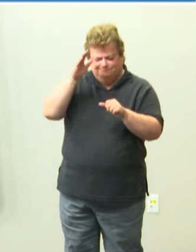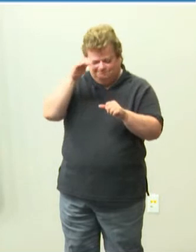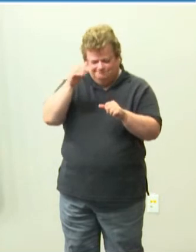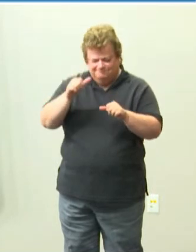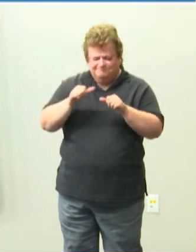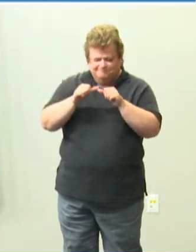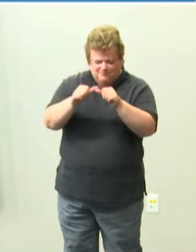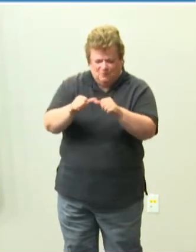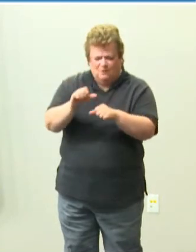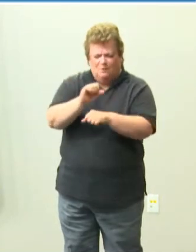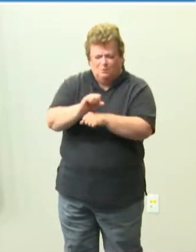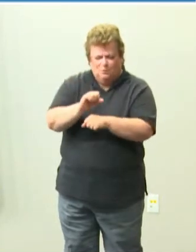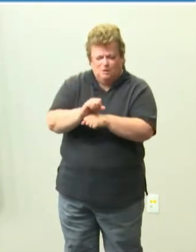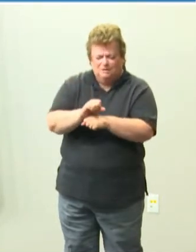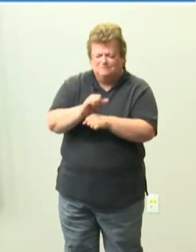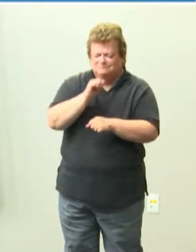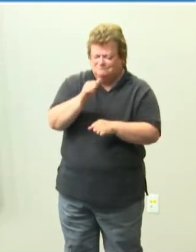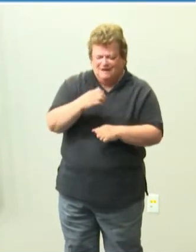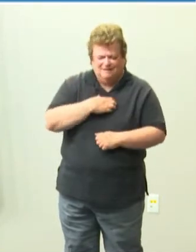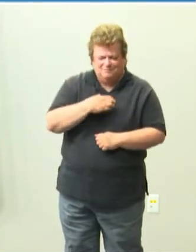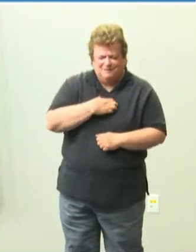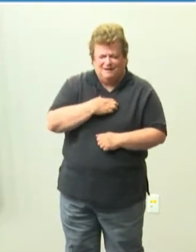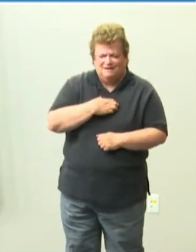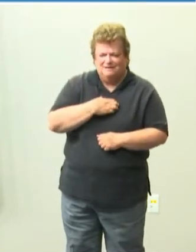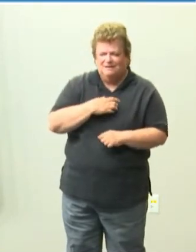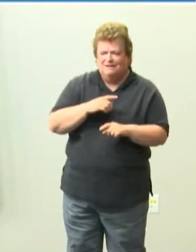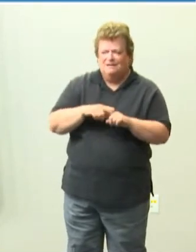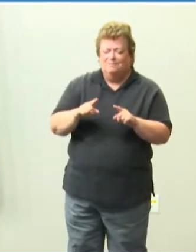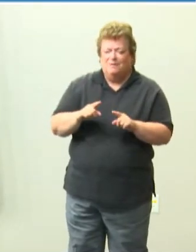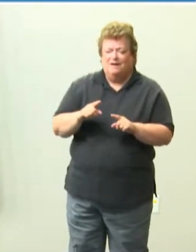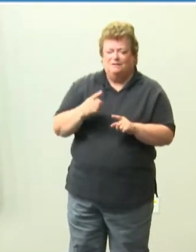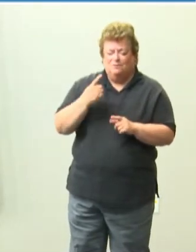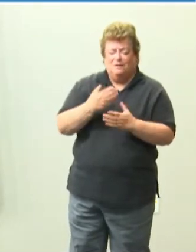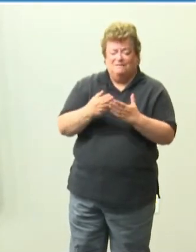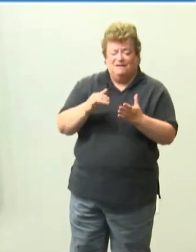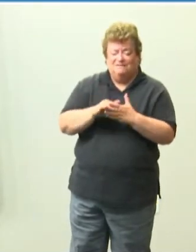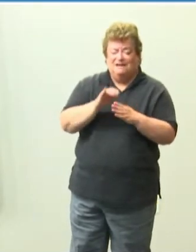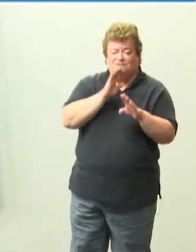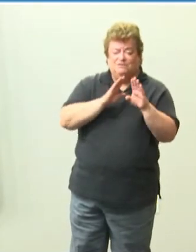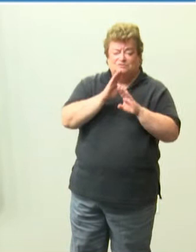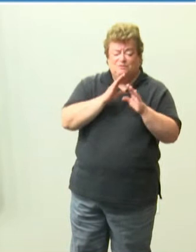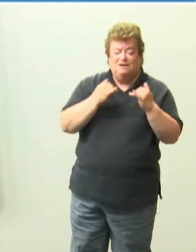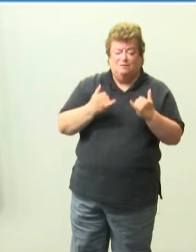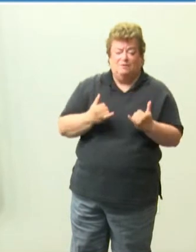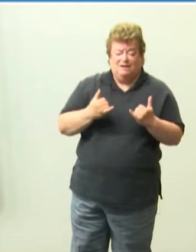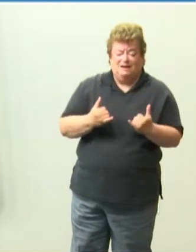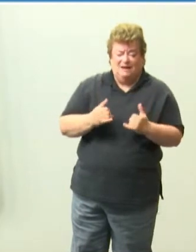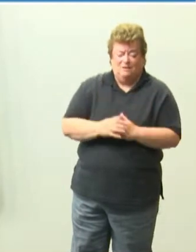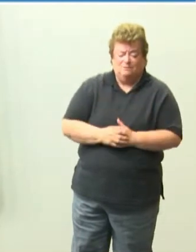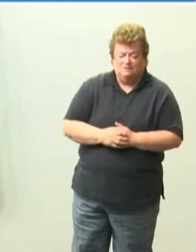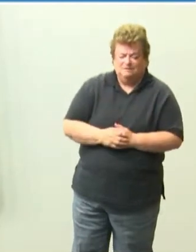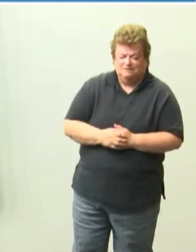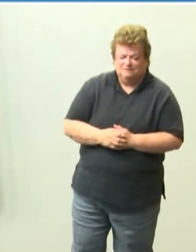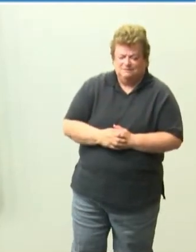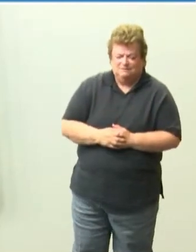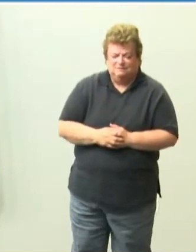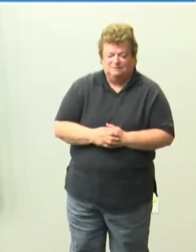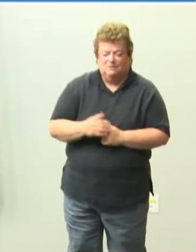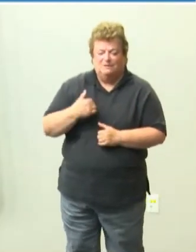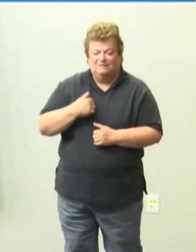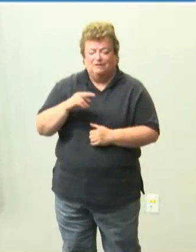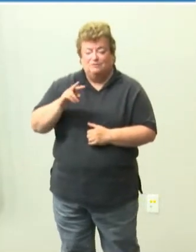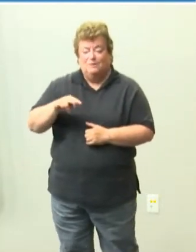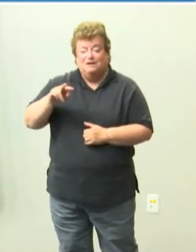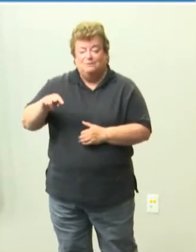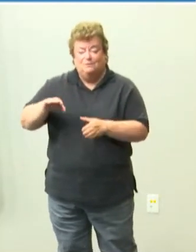without complaining. But I'll tell you the thing that really has them frustrated right now. It's 22 deaths in